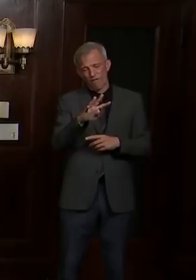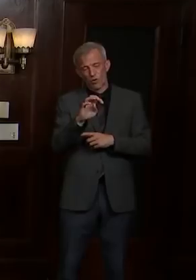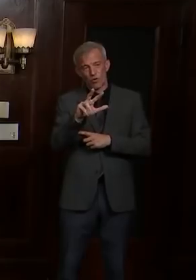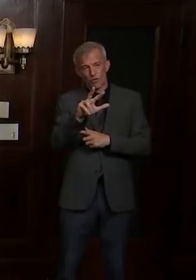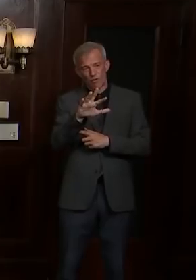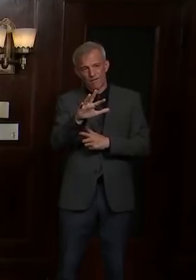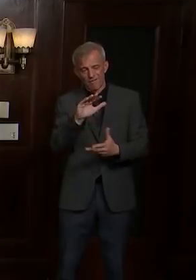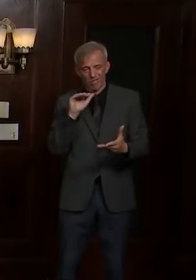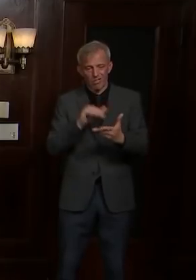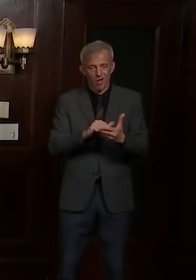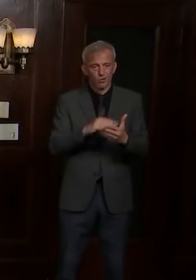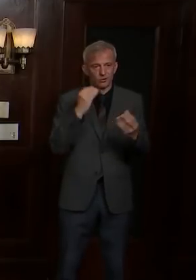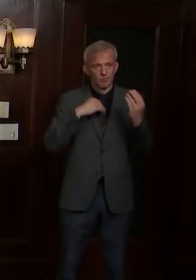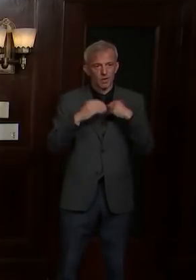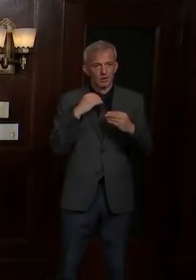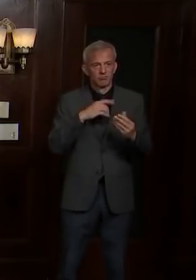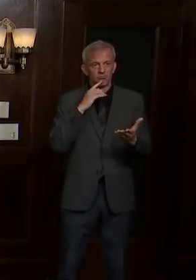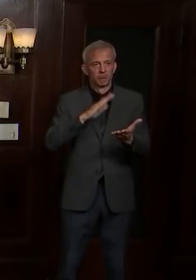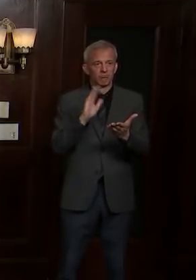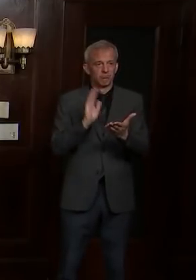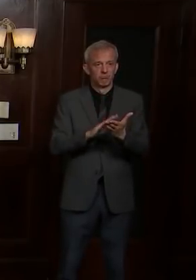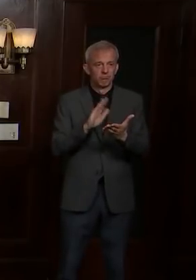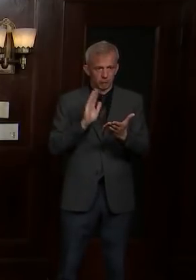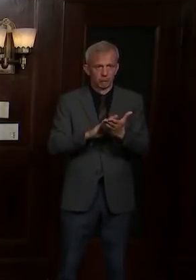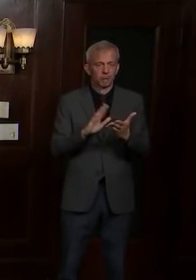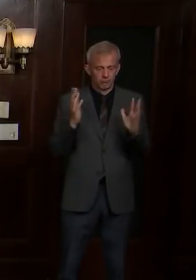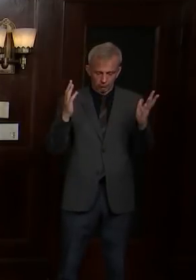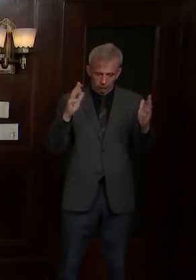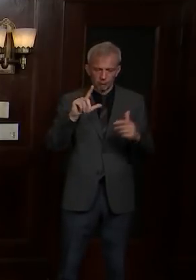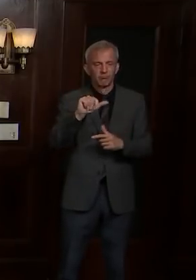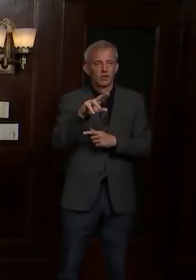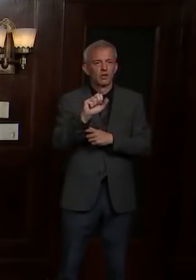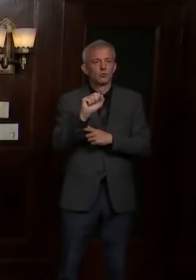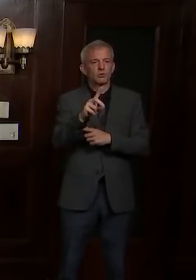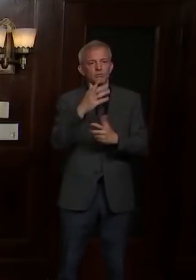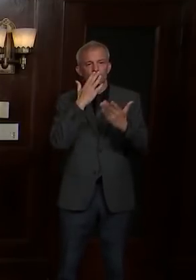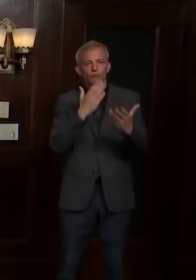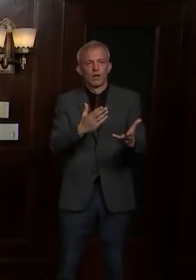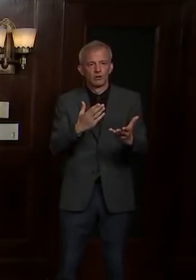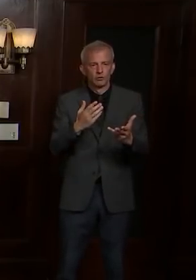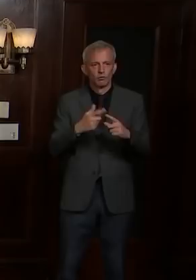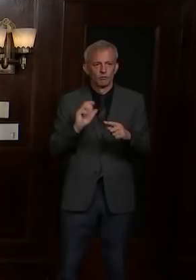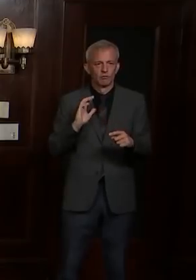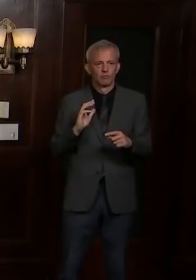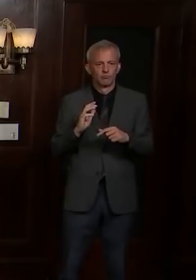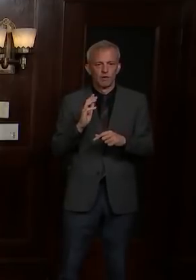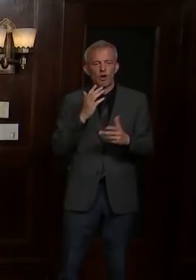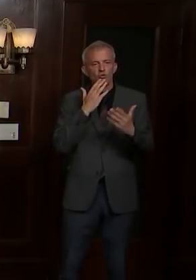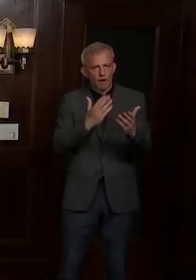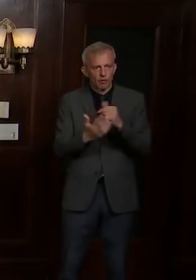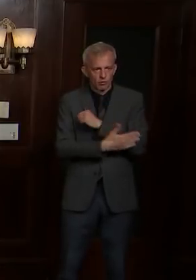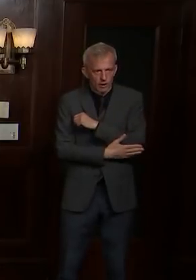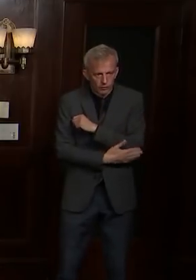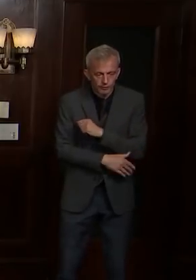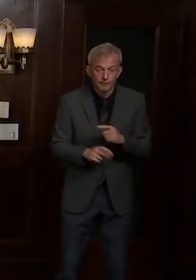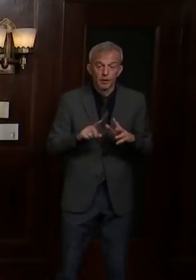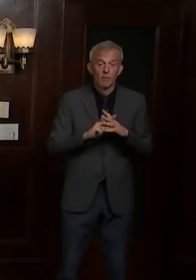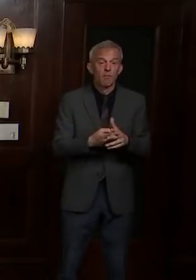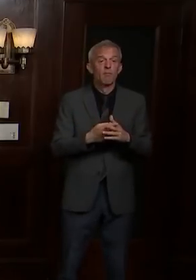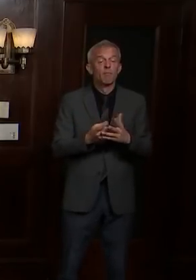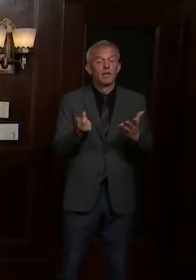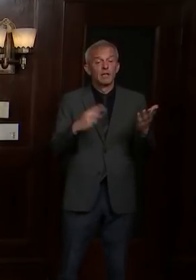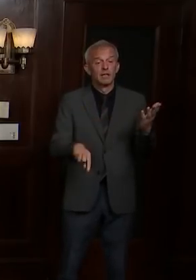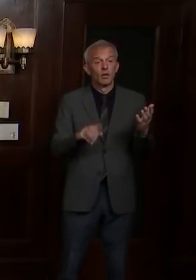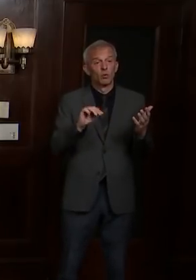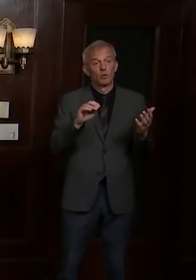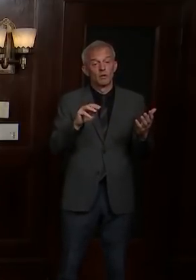435,000 meals. Well done, and thank you on behalf of a grateful county. Beginning Monday, April 6th, the new grab-and-go